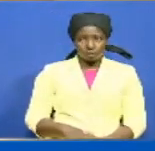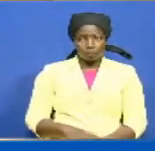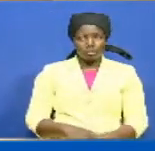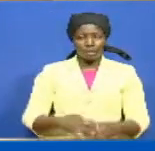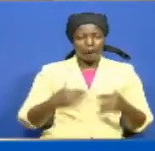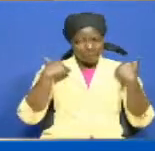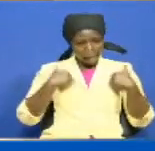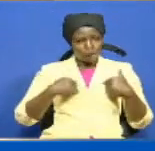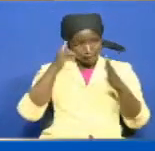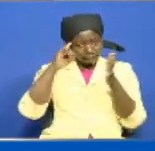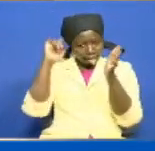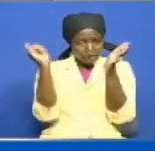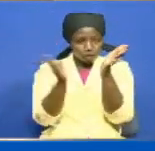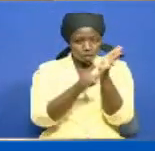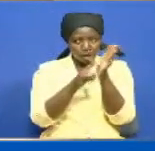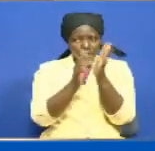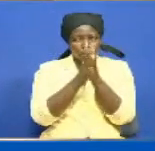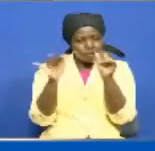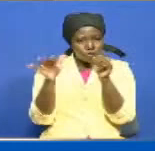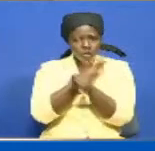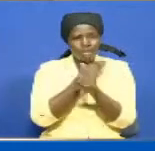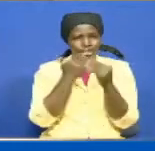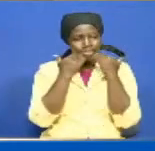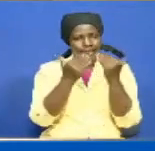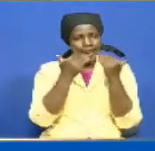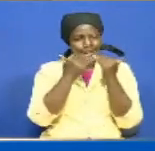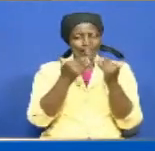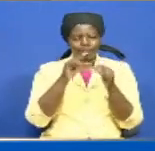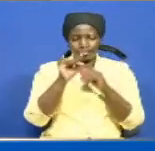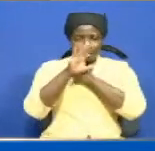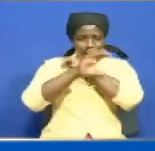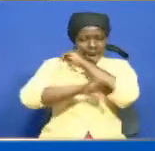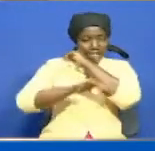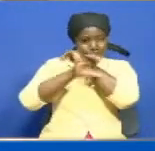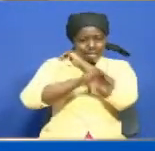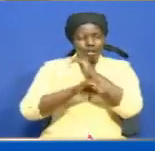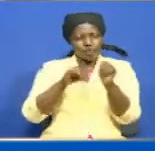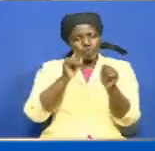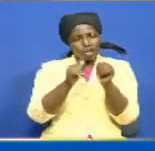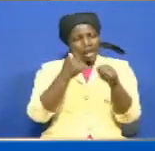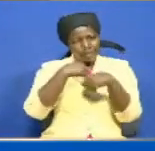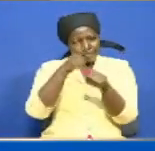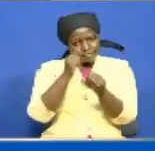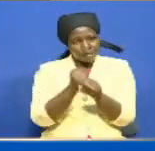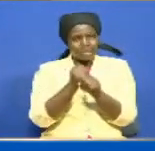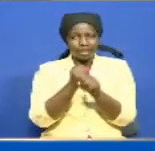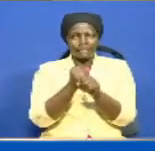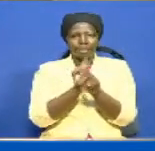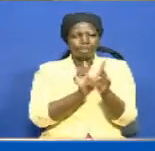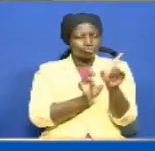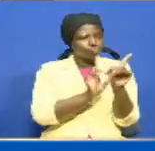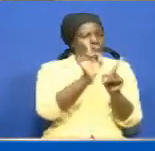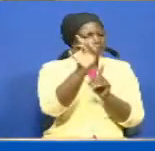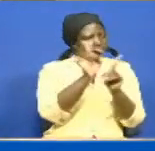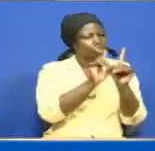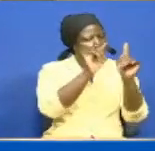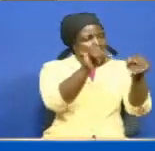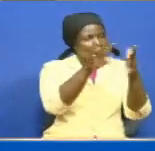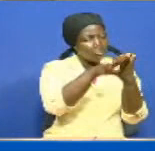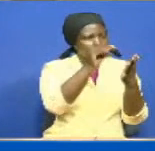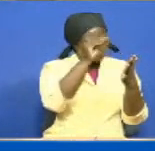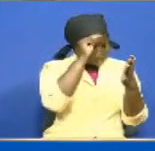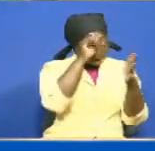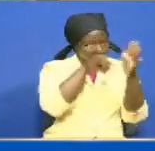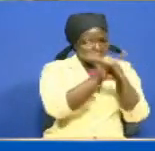acknowledge with immense gratitude the countries that have made study tours in Kenya to